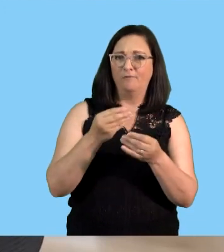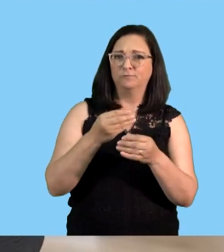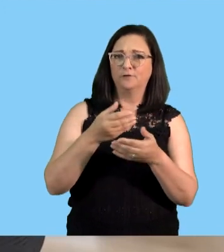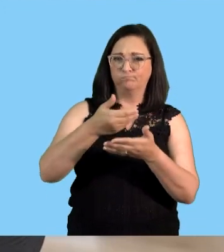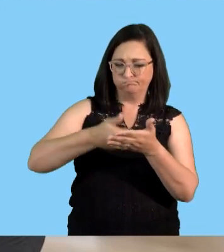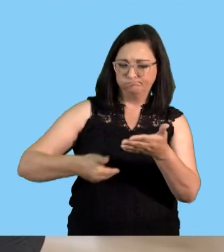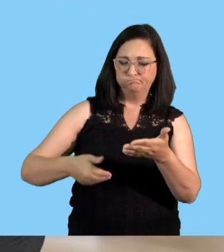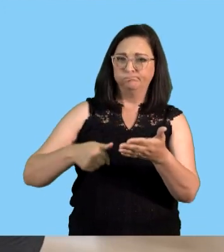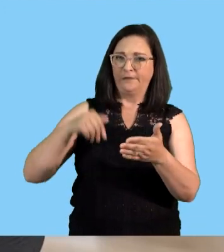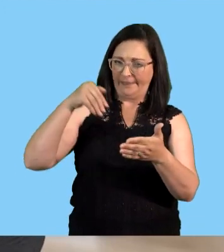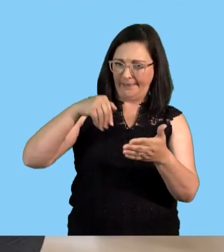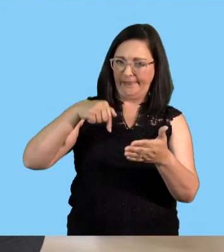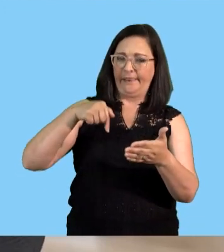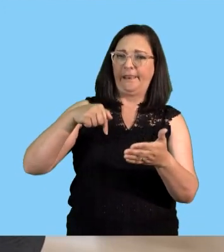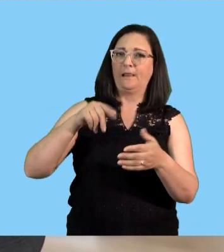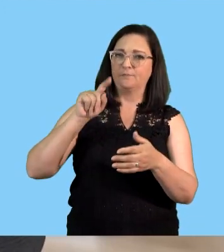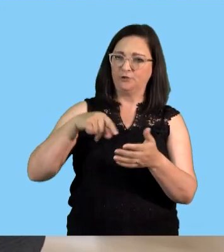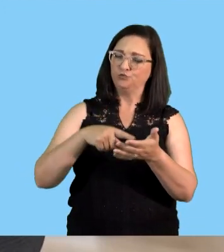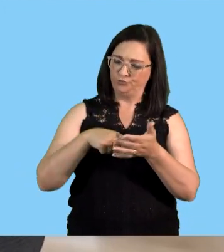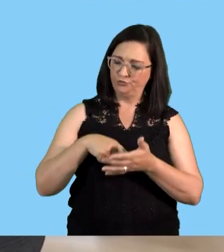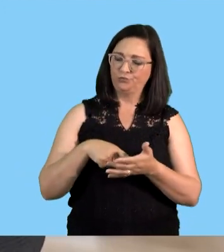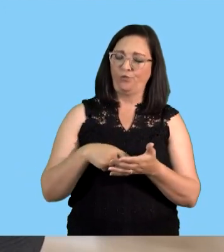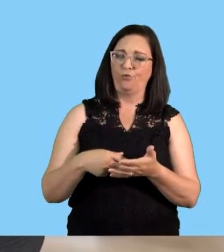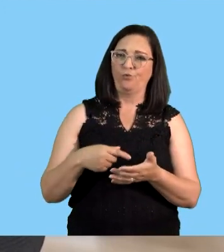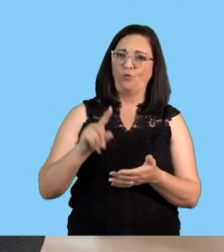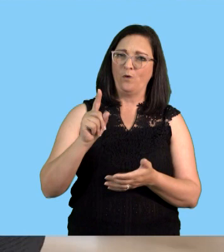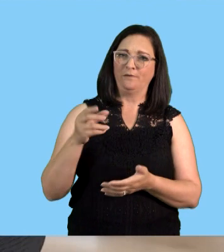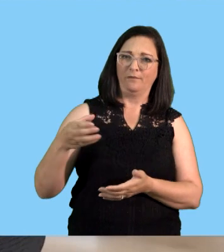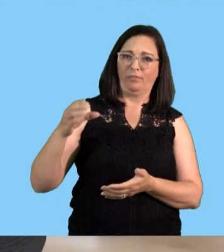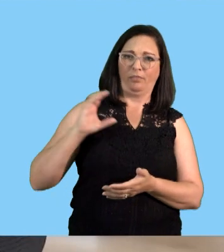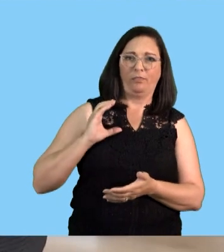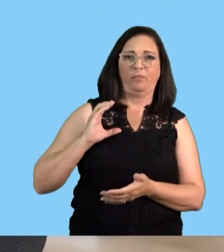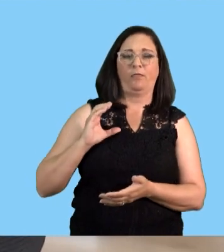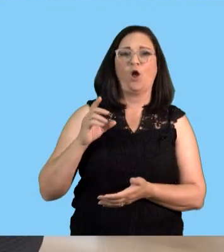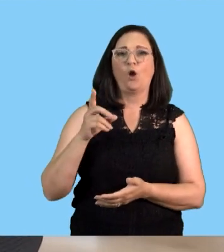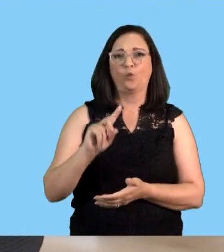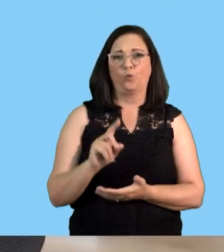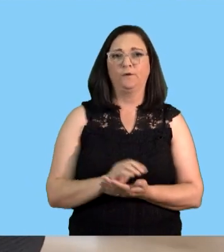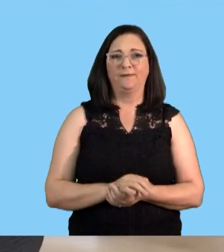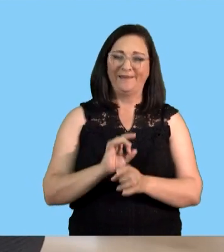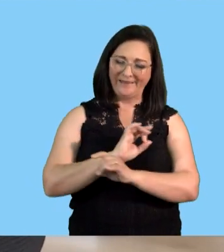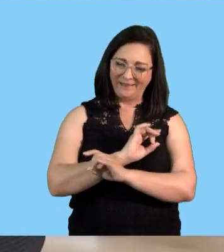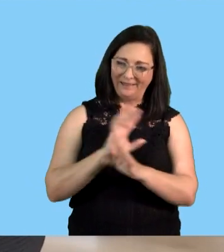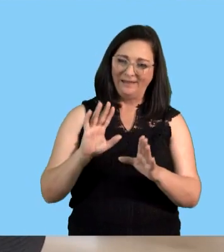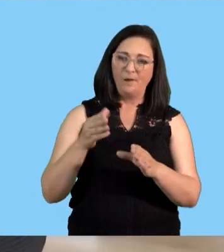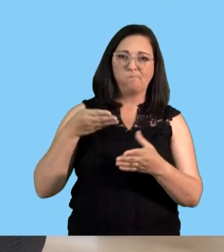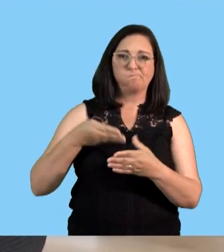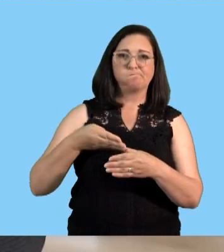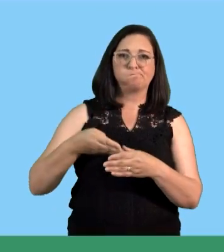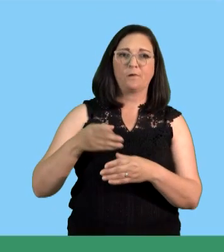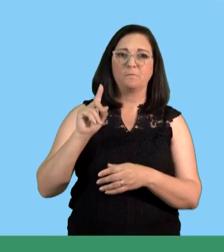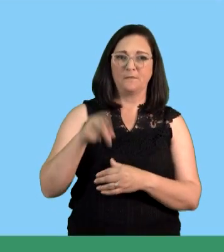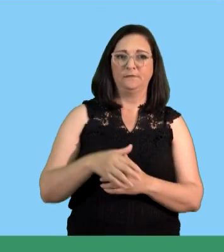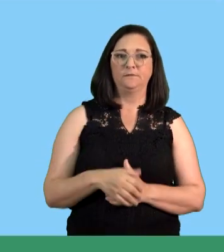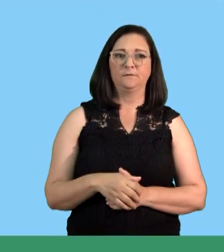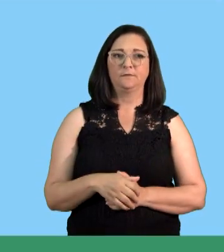allowance, whatever remuneration package, it needs to be clearly indicated, not just there, but clearly indicated.